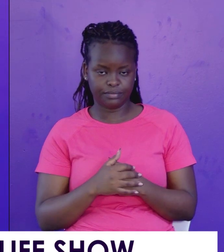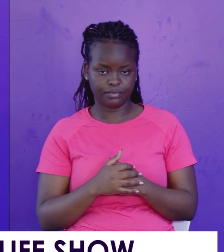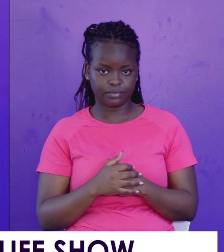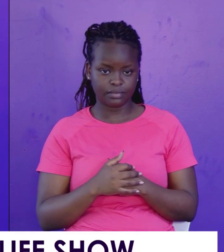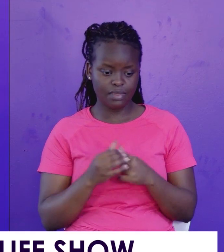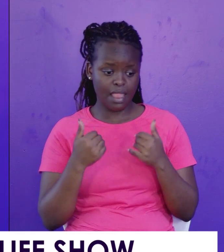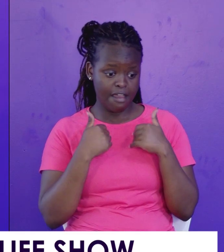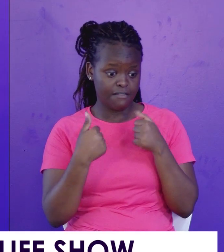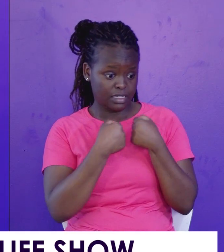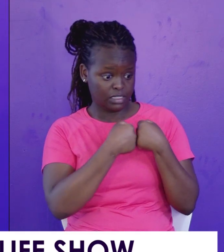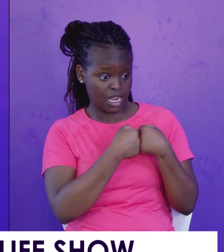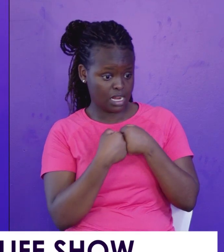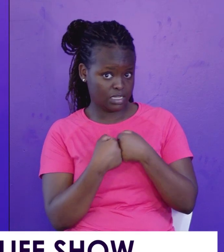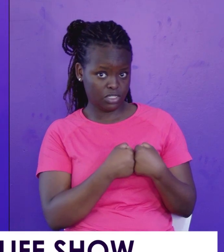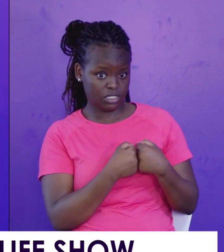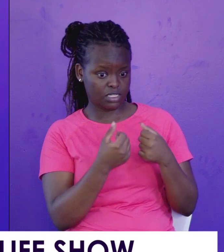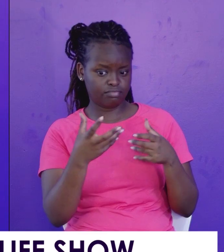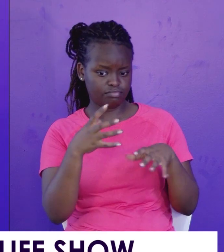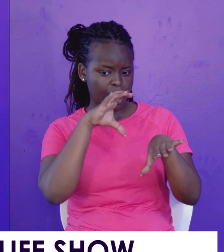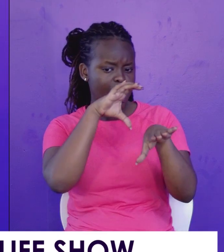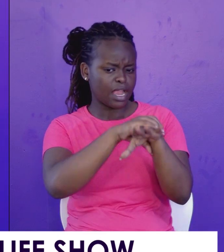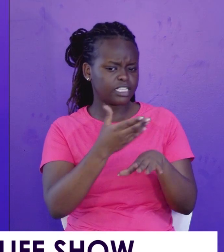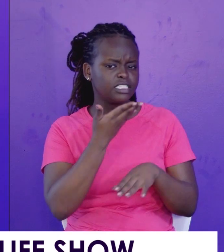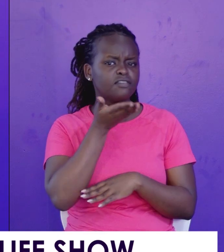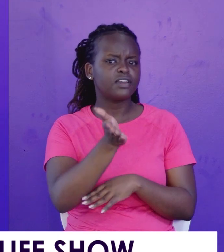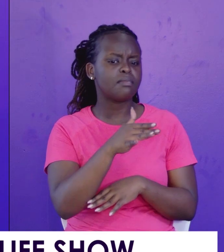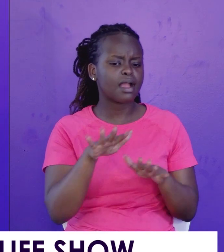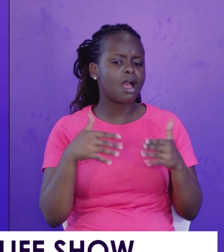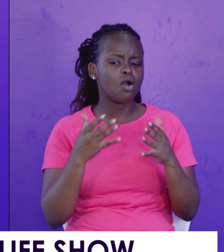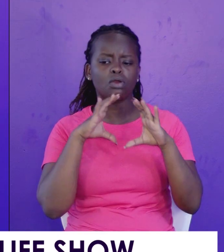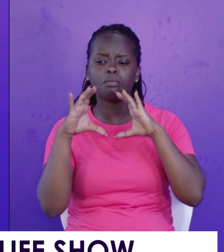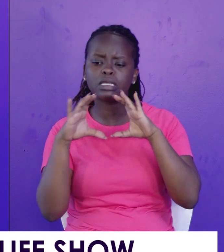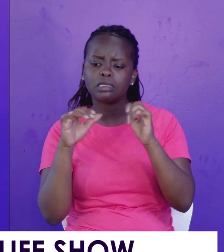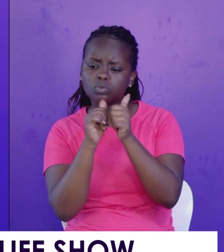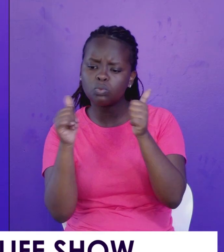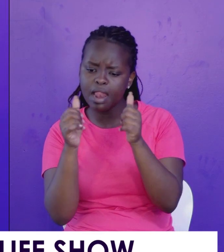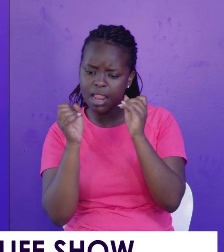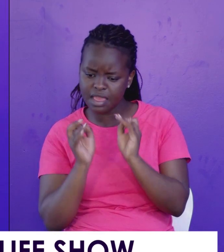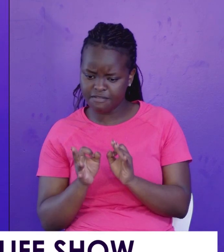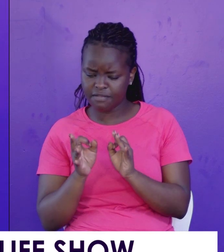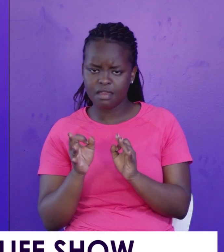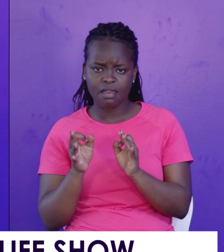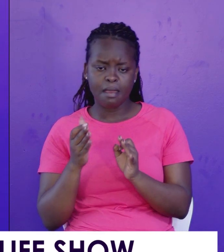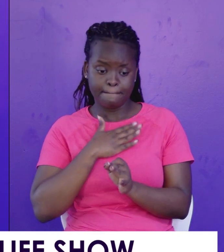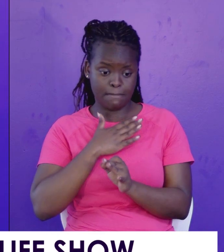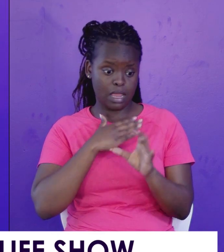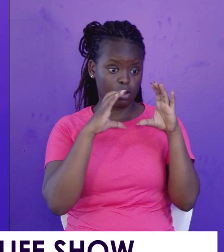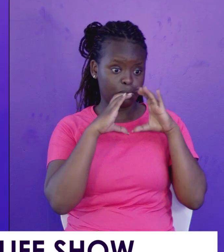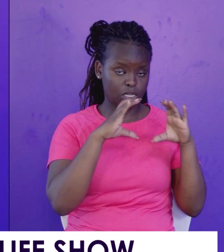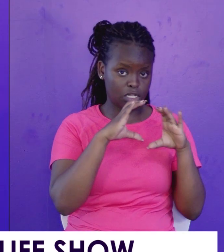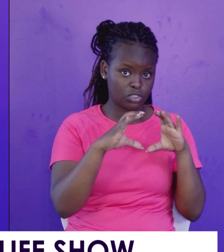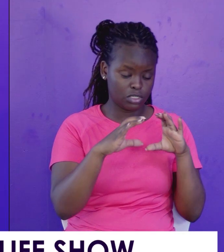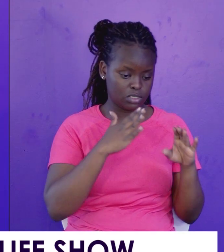have a challenge, of course, in getting feedback? And how do I communicate effectively? Because my communication is